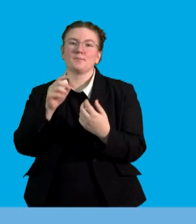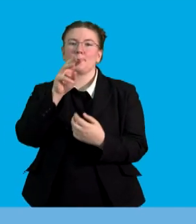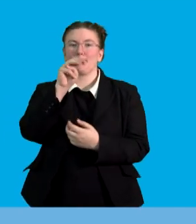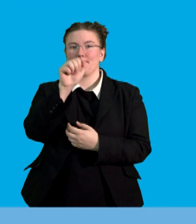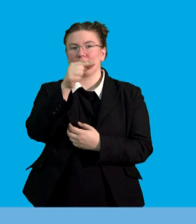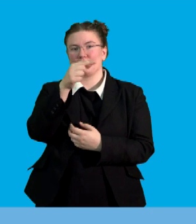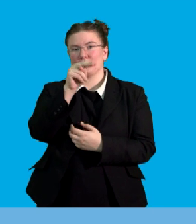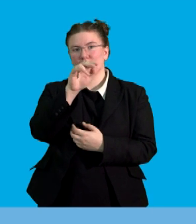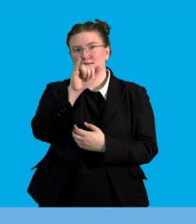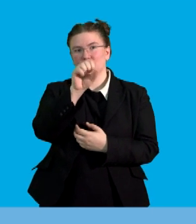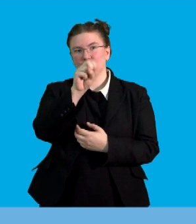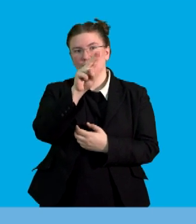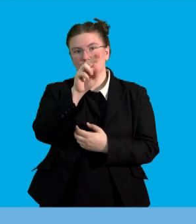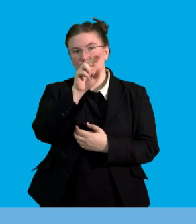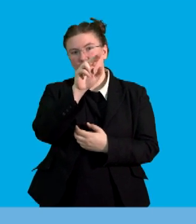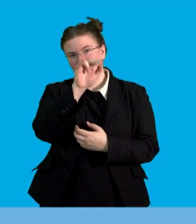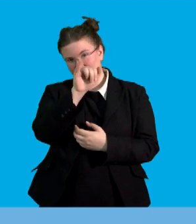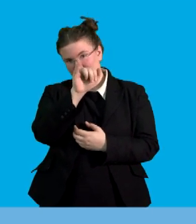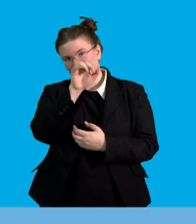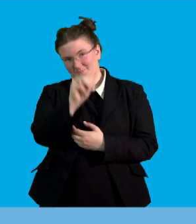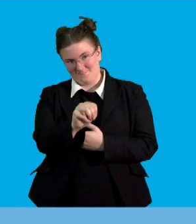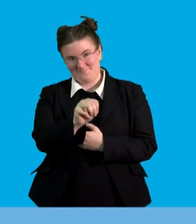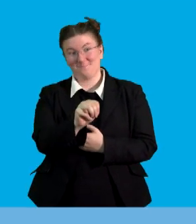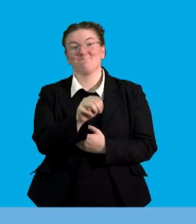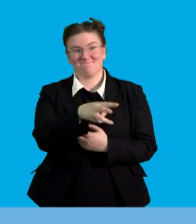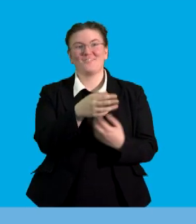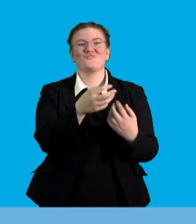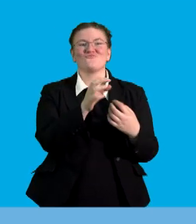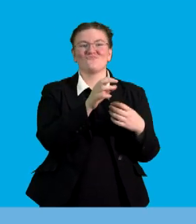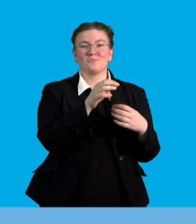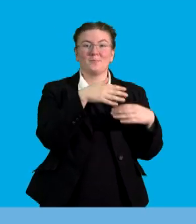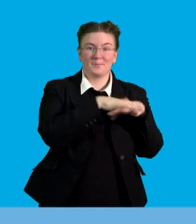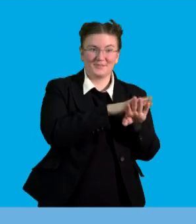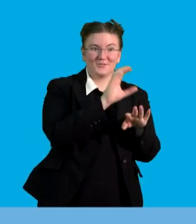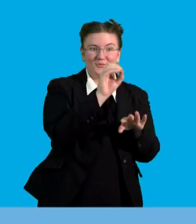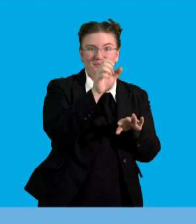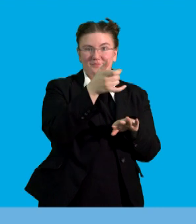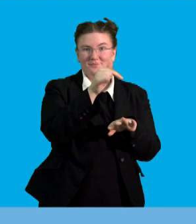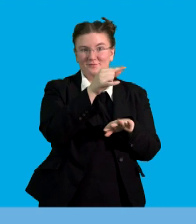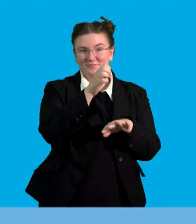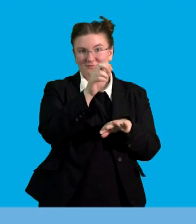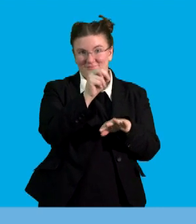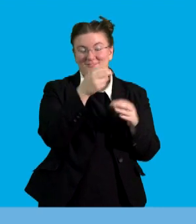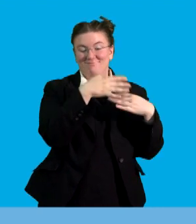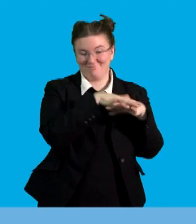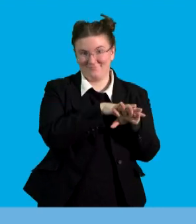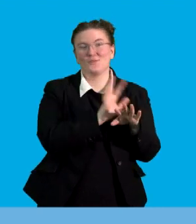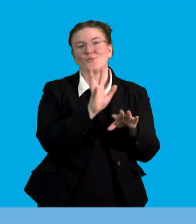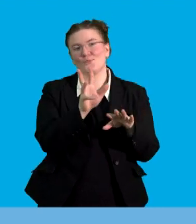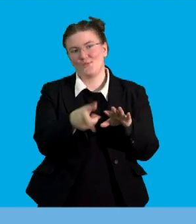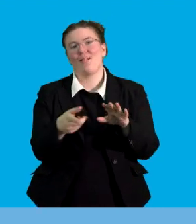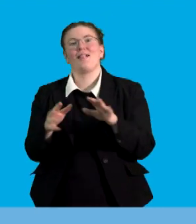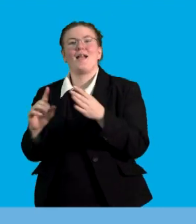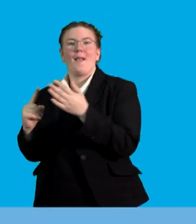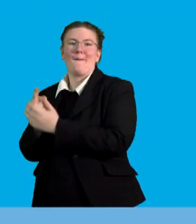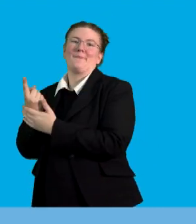must react with oxygen to produce the magnesium oxide, which then means magnesium plus oxygen are your reactants, and they are written